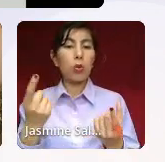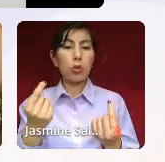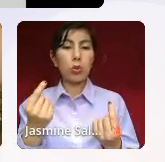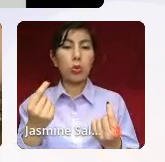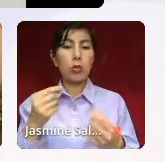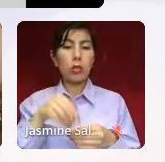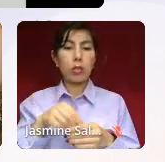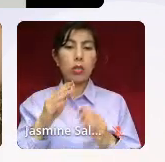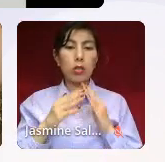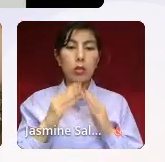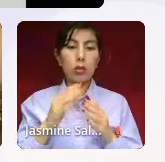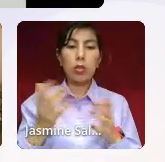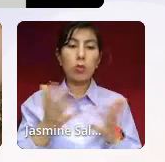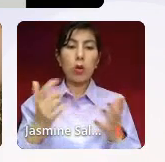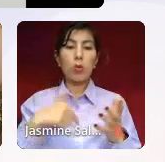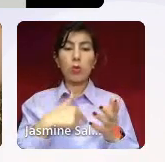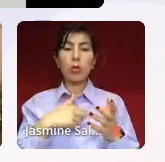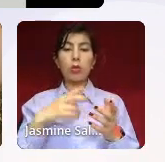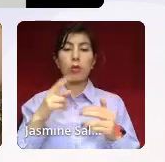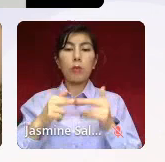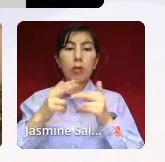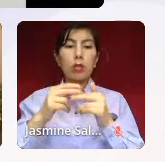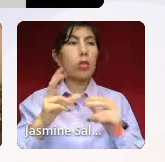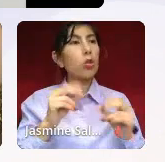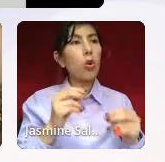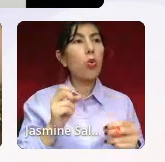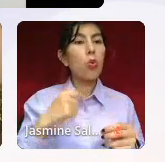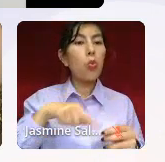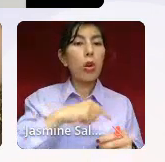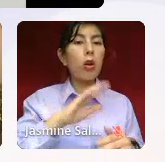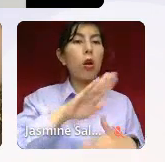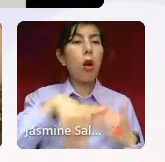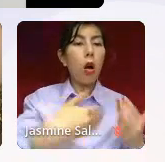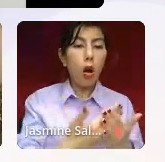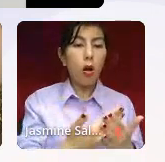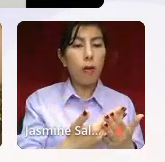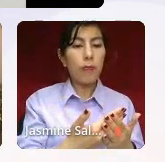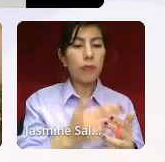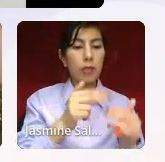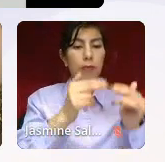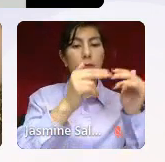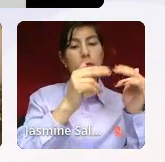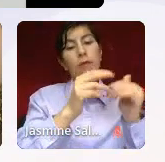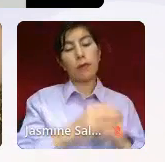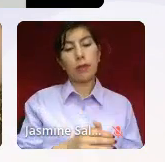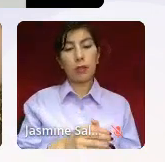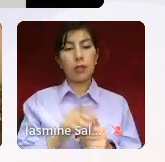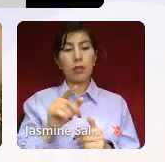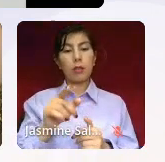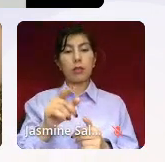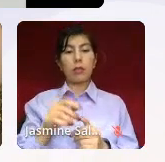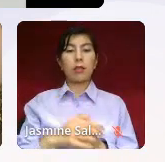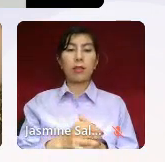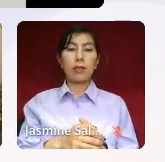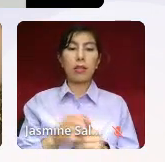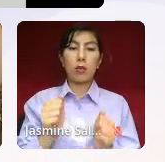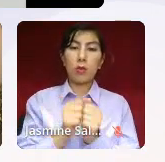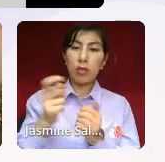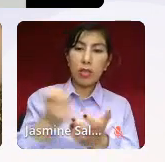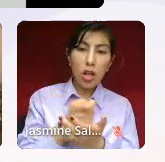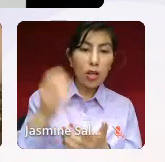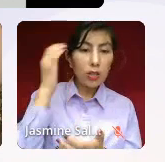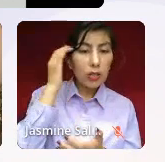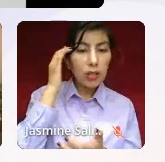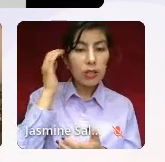what we're building, it's that we're all building this. Brandon, with his incredible hockey knowledge, really shared about the